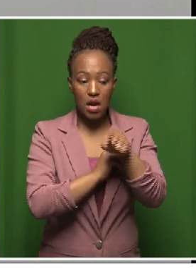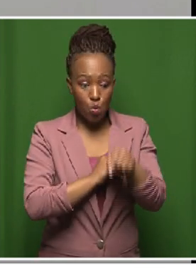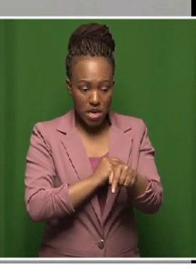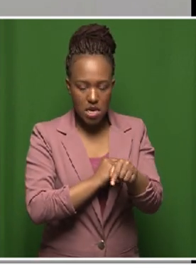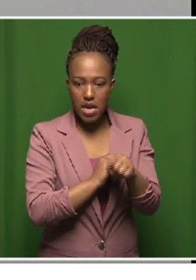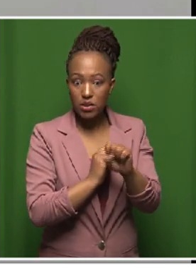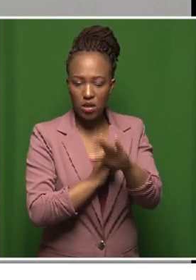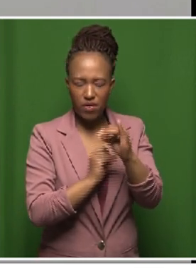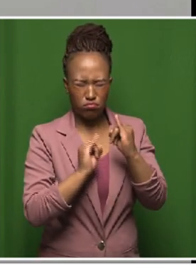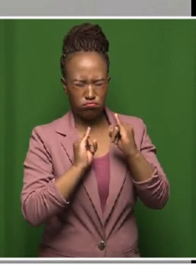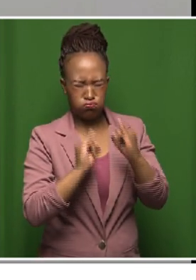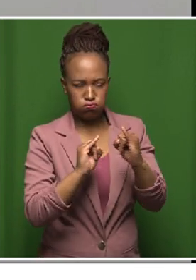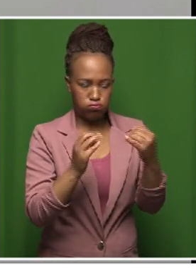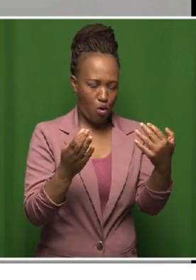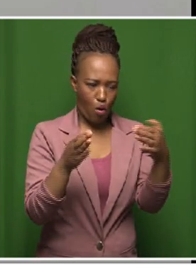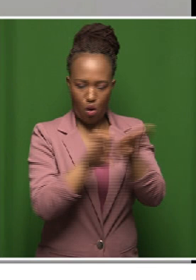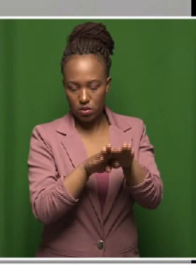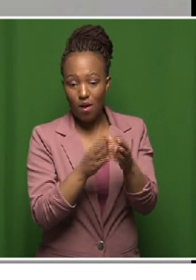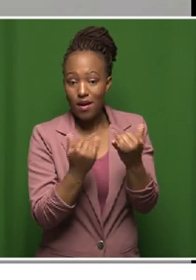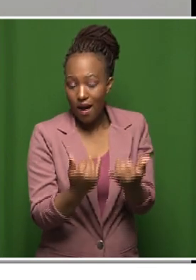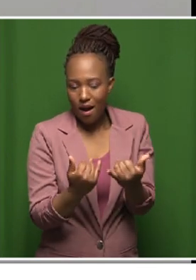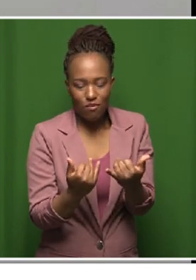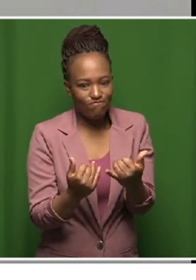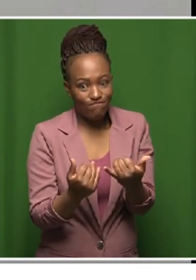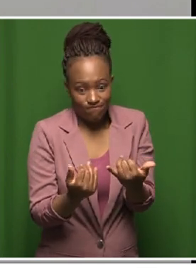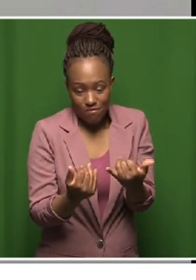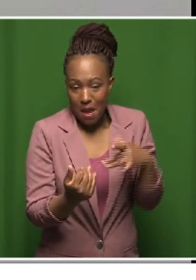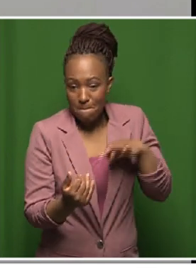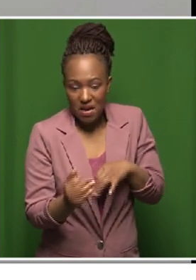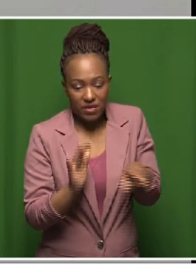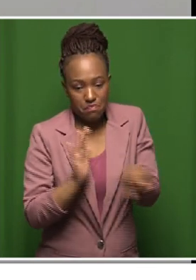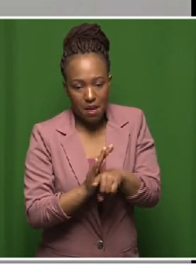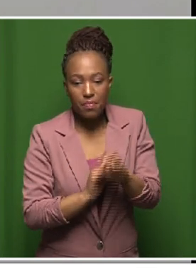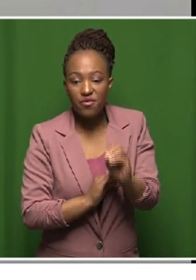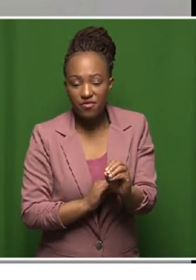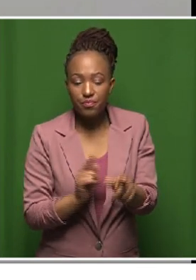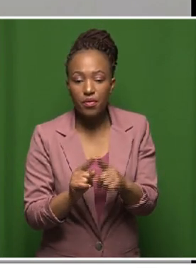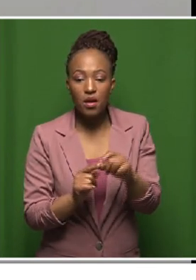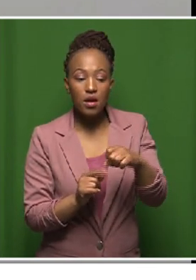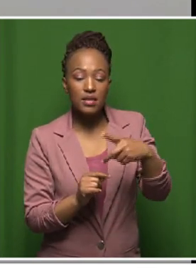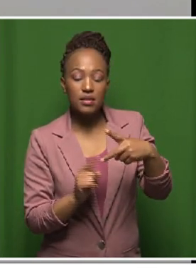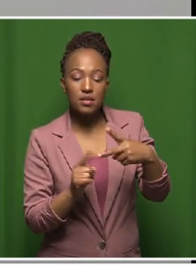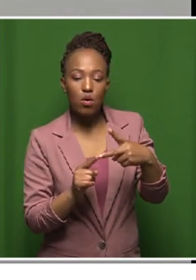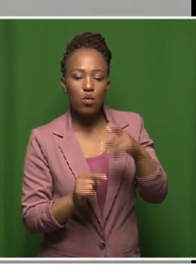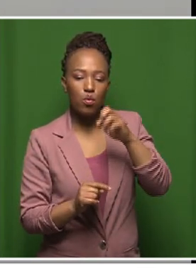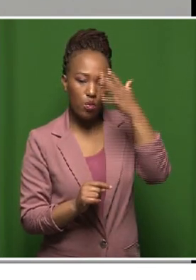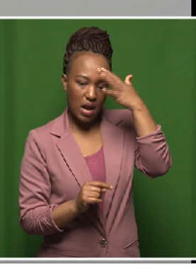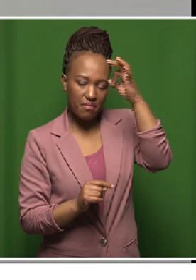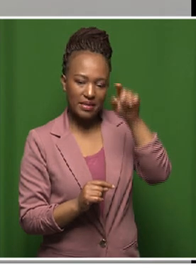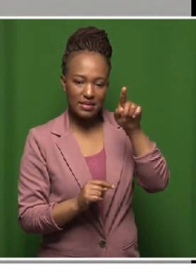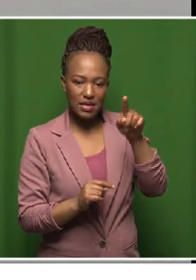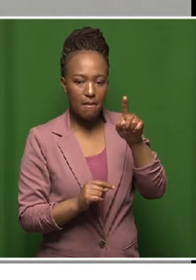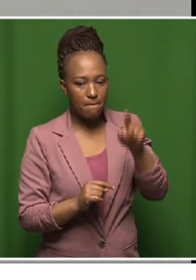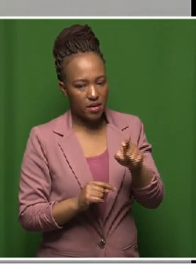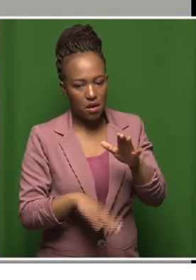lockdown, and now we are paying a price for that. So the first thing what you need to do is stop this lockdown. A second thing that we need to do, we have to get government to become